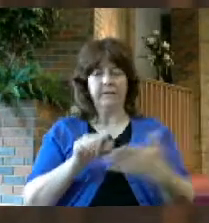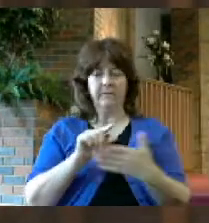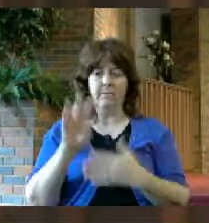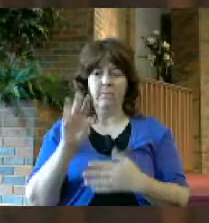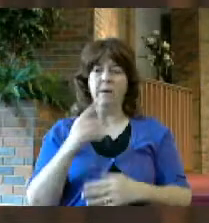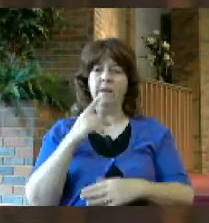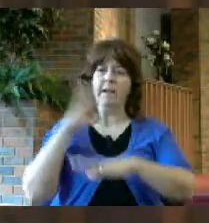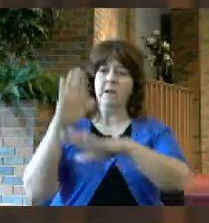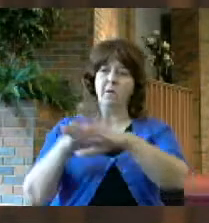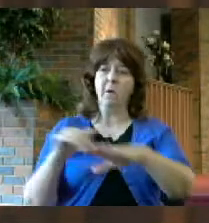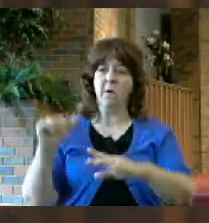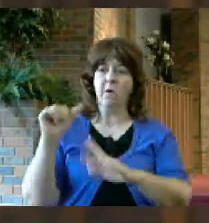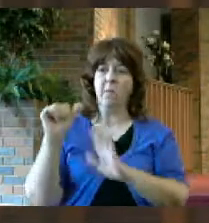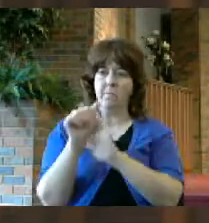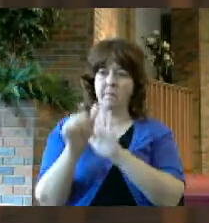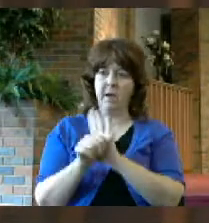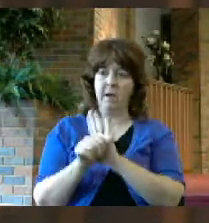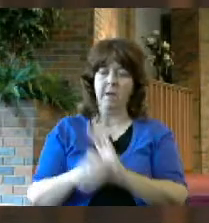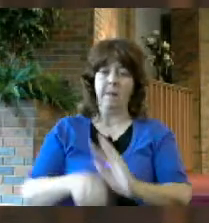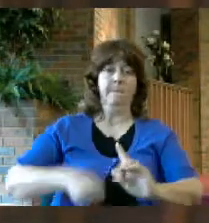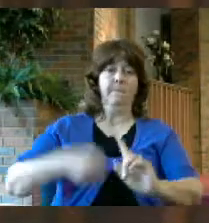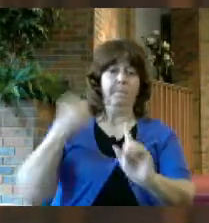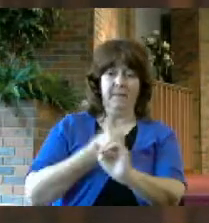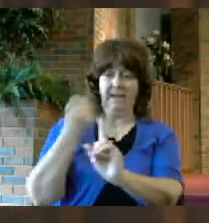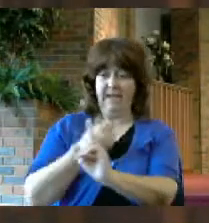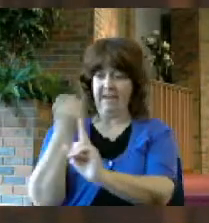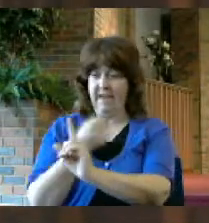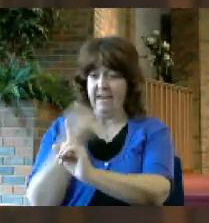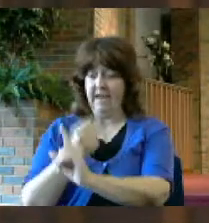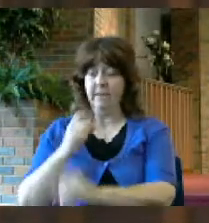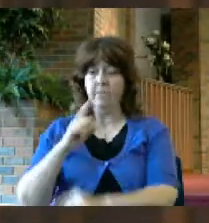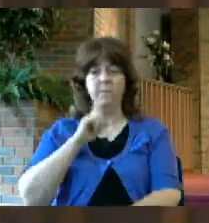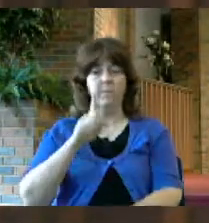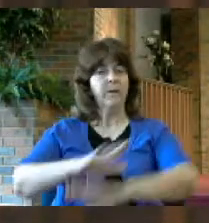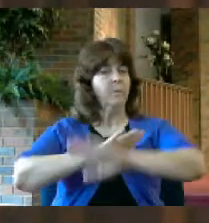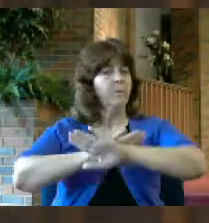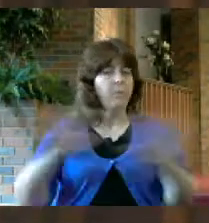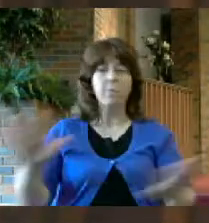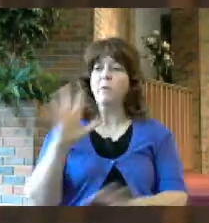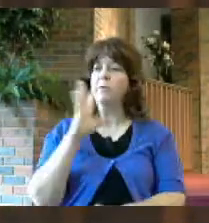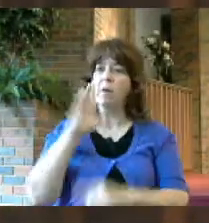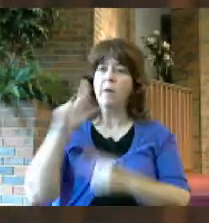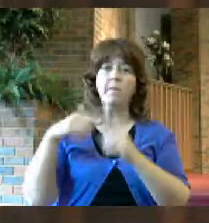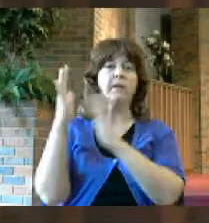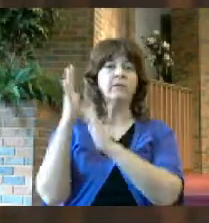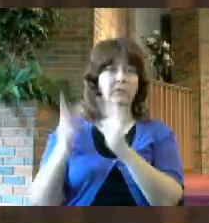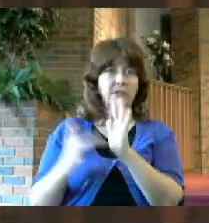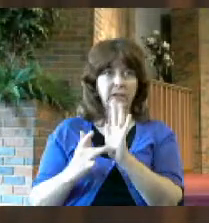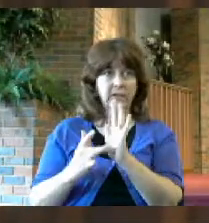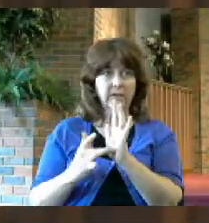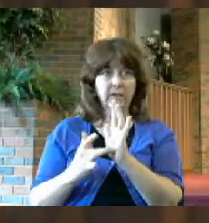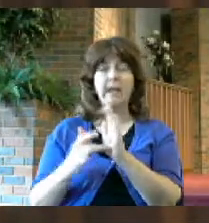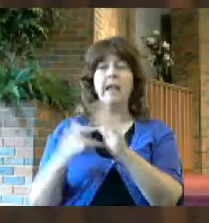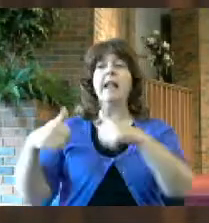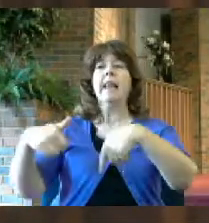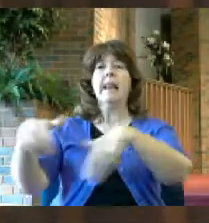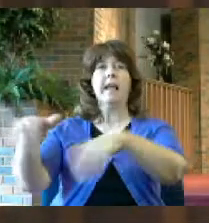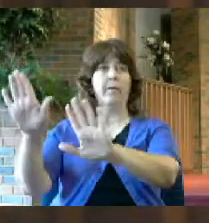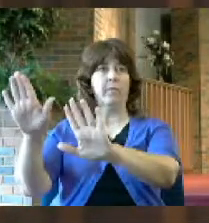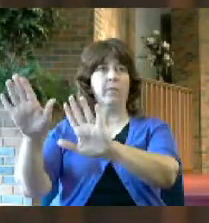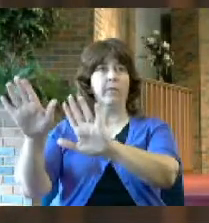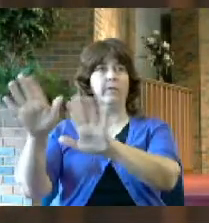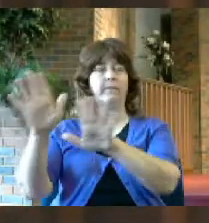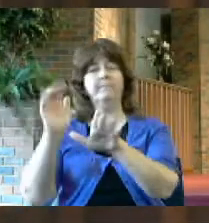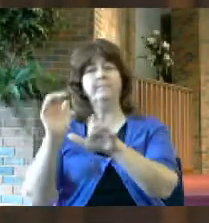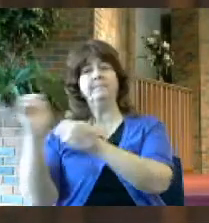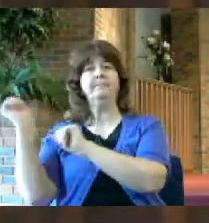They commanded them that they should not speak in the name of Jesus and let them go. So they departed from the presence of the council, rejoicing that they were